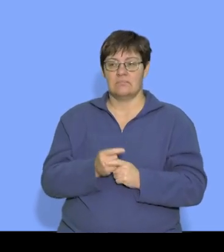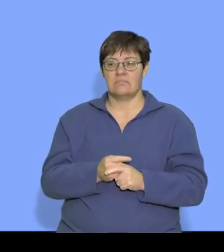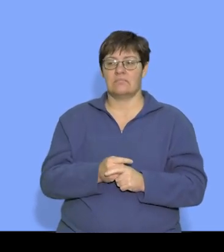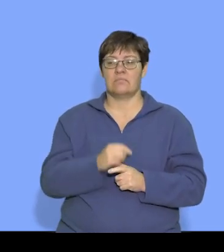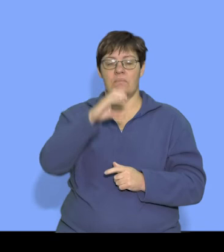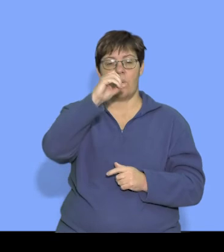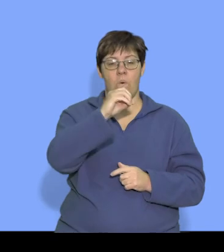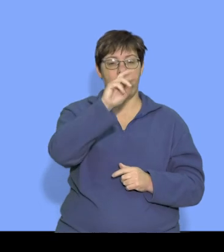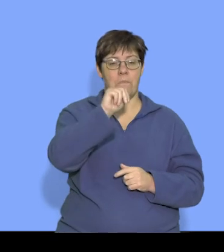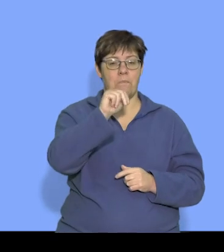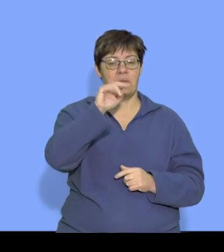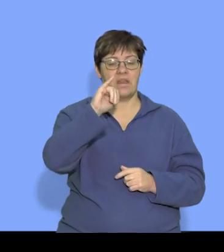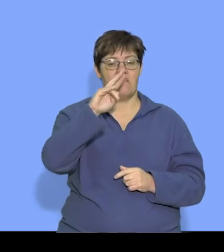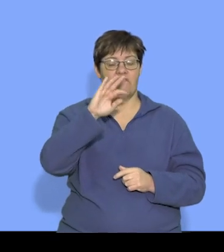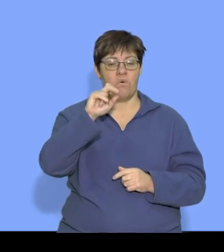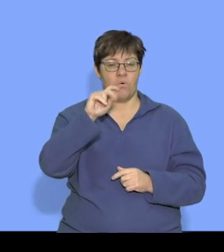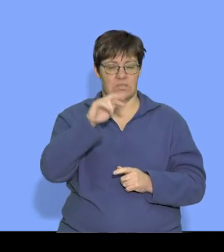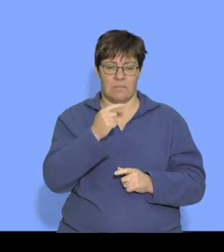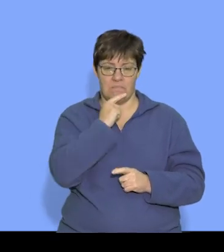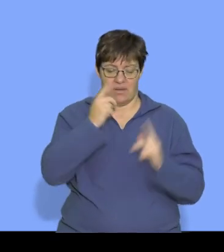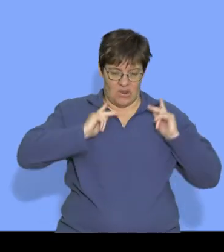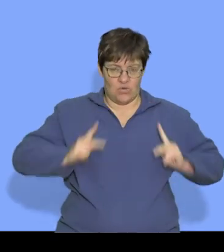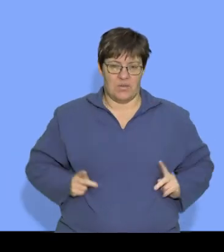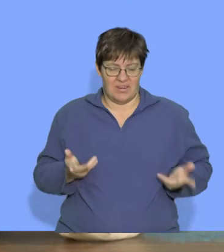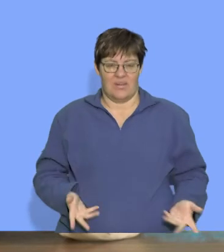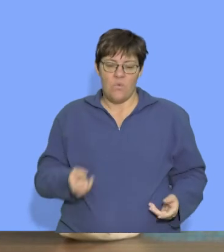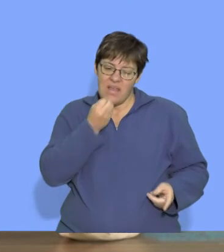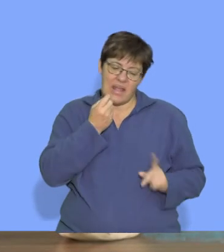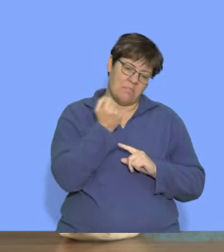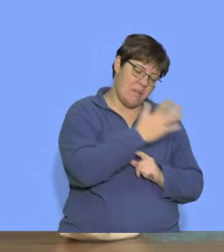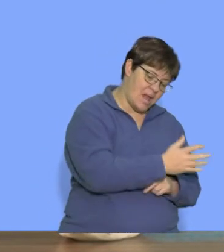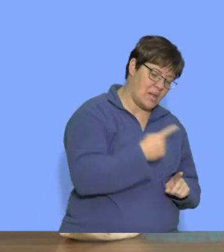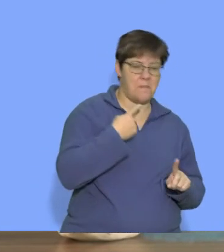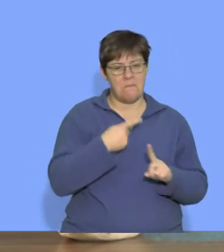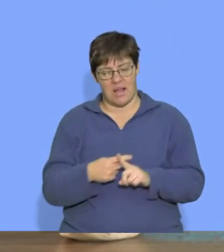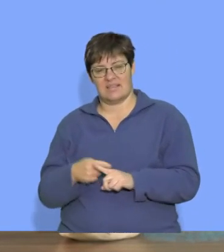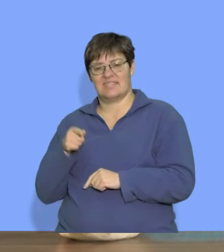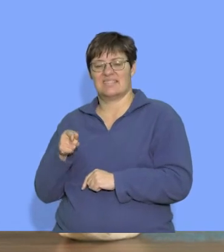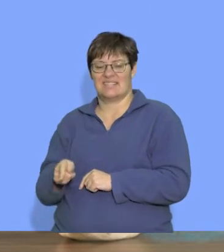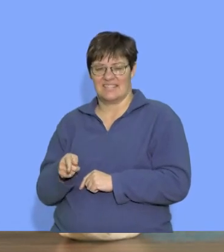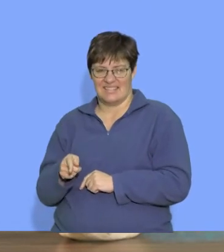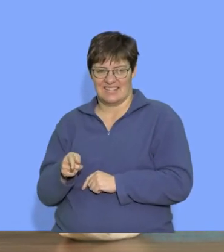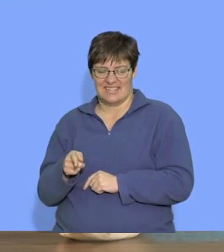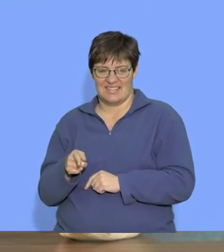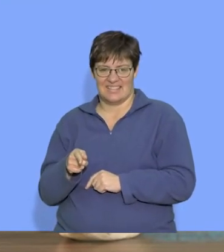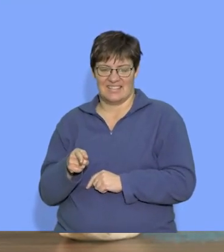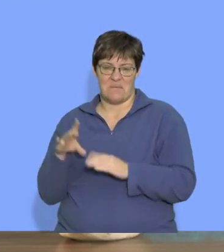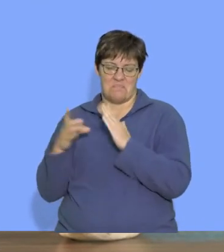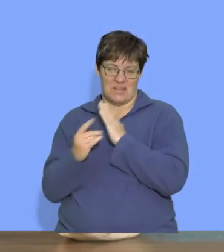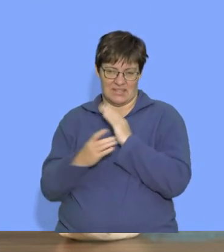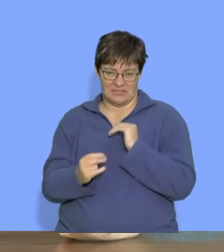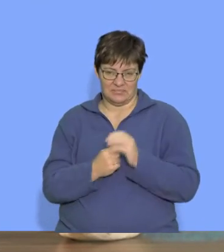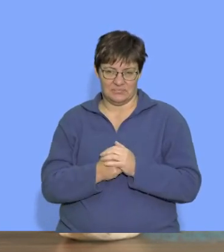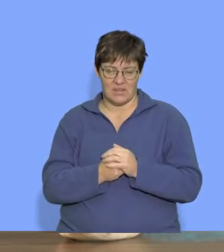the omnivores. And guys, the best example of omnivores are us humans. And so I've got a human skull here, which shows